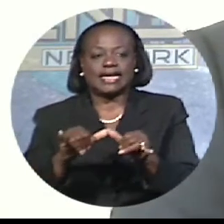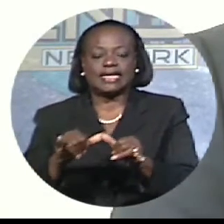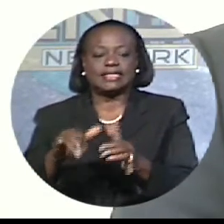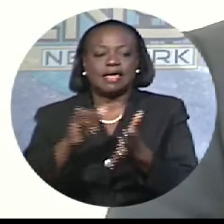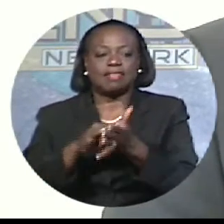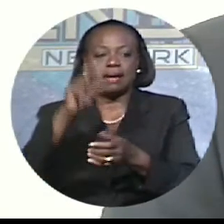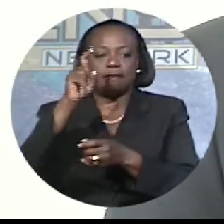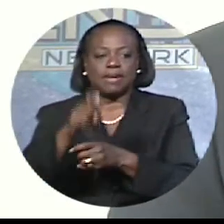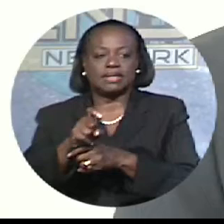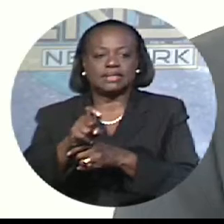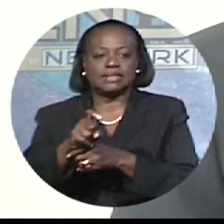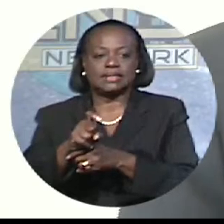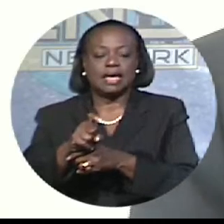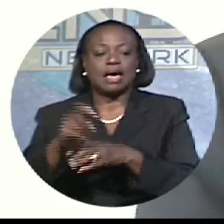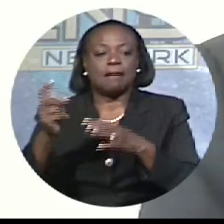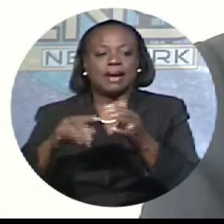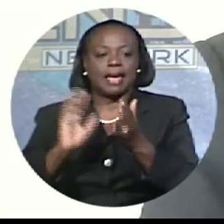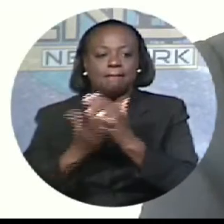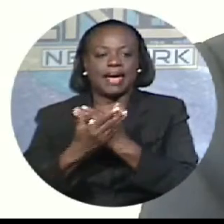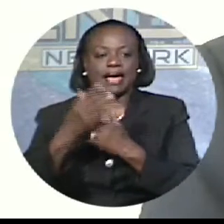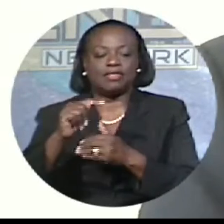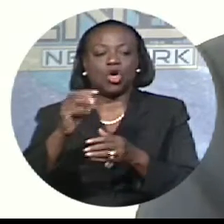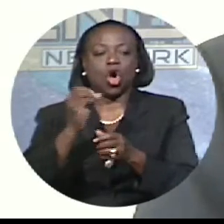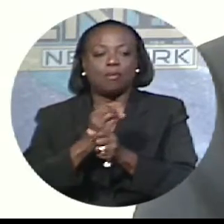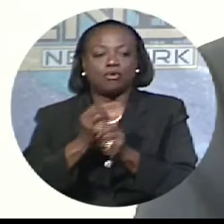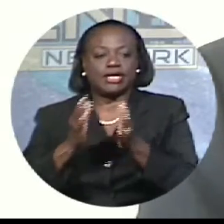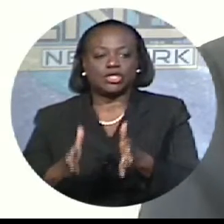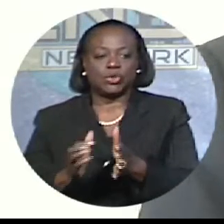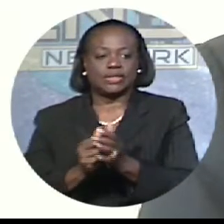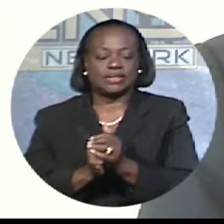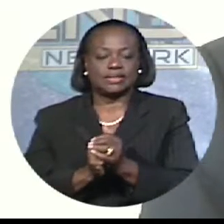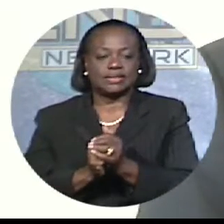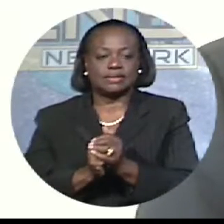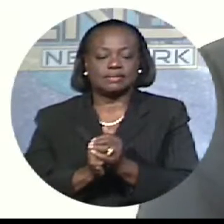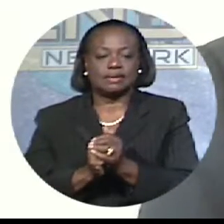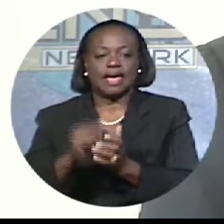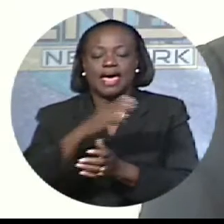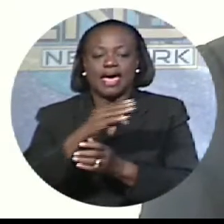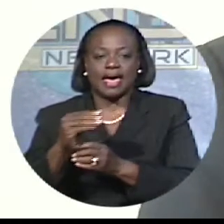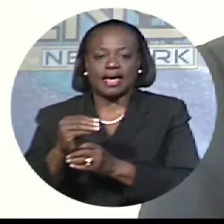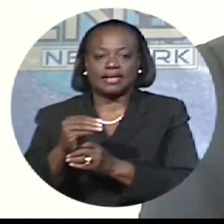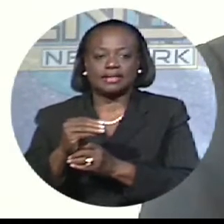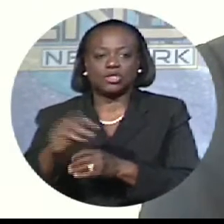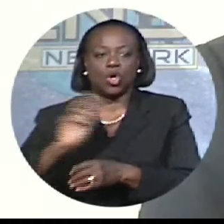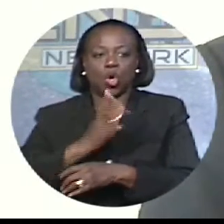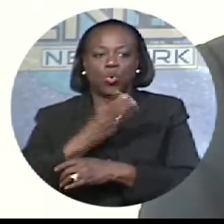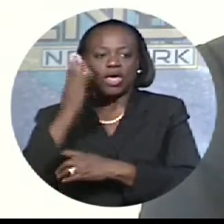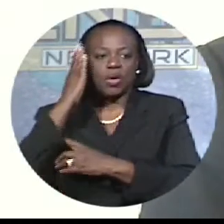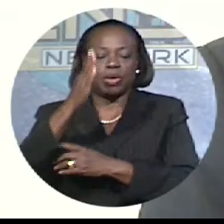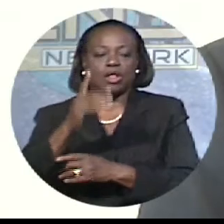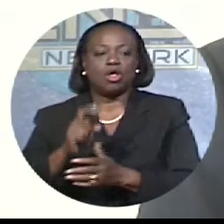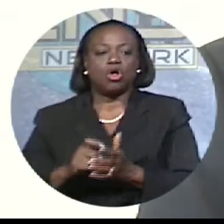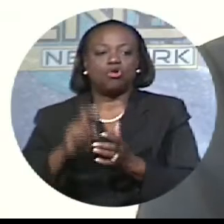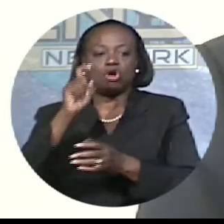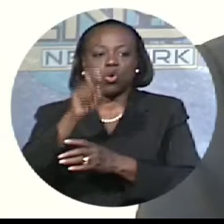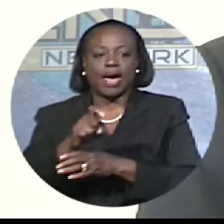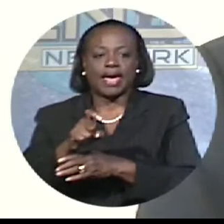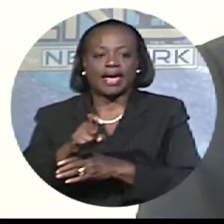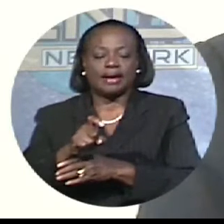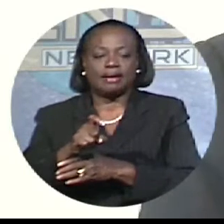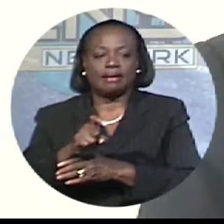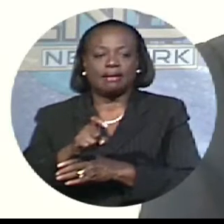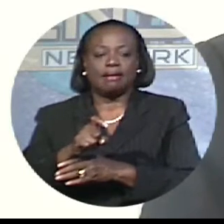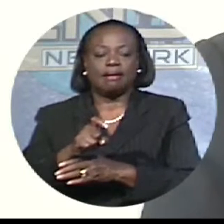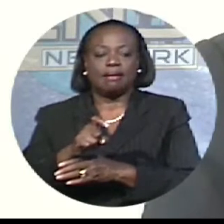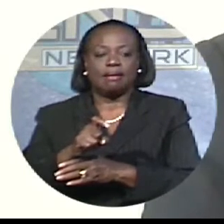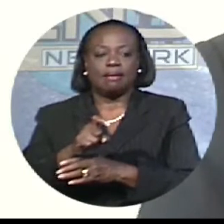by the operators, failing which sanctions may be imposed by IRCA. And also, we will require the publication of these